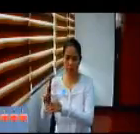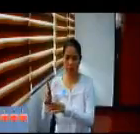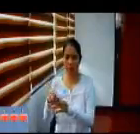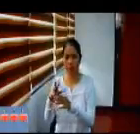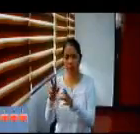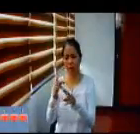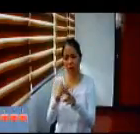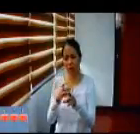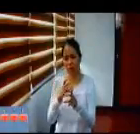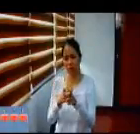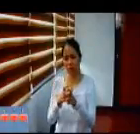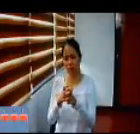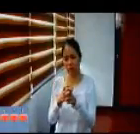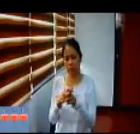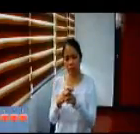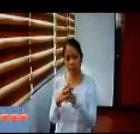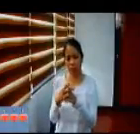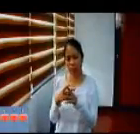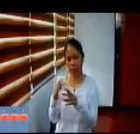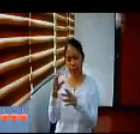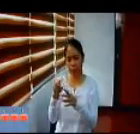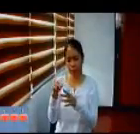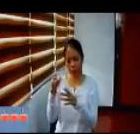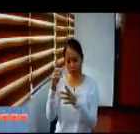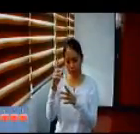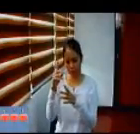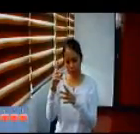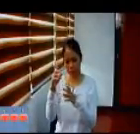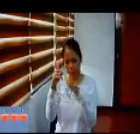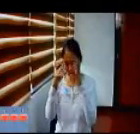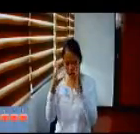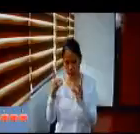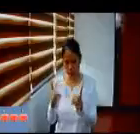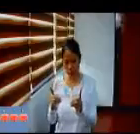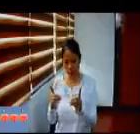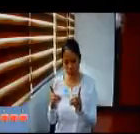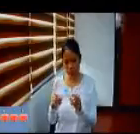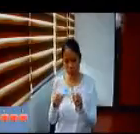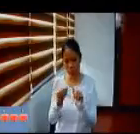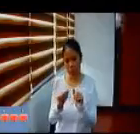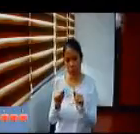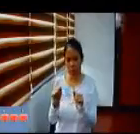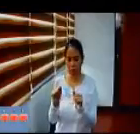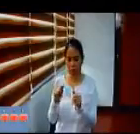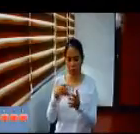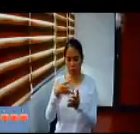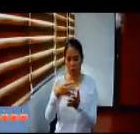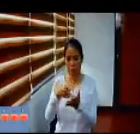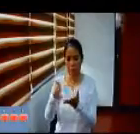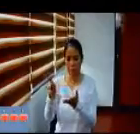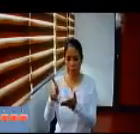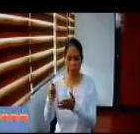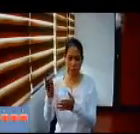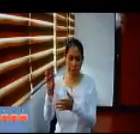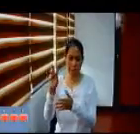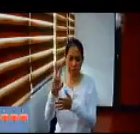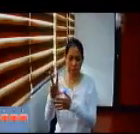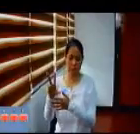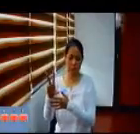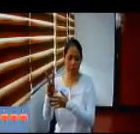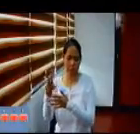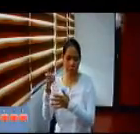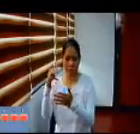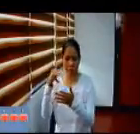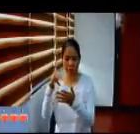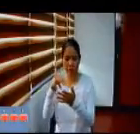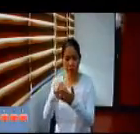on irrigation infrastructure. You can spend $1 trillion on irrigation and cover every farmland with irrigation,